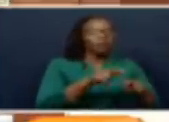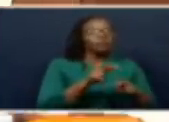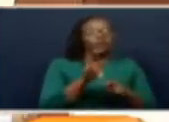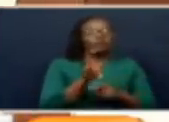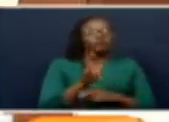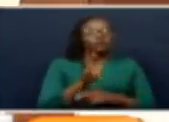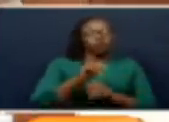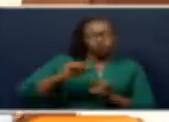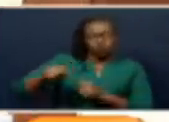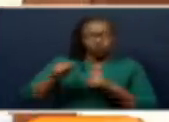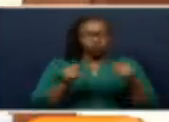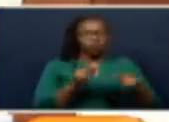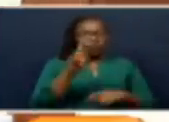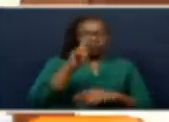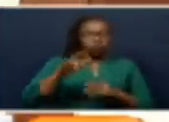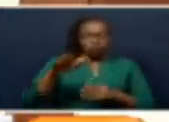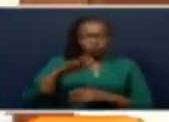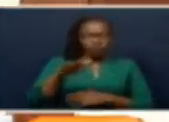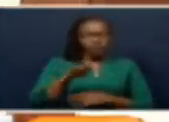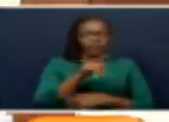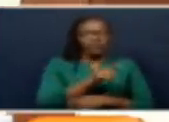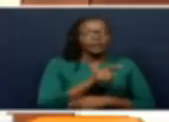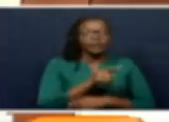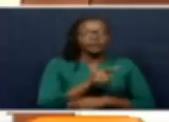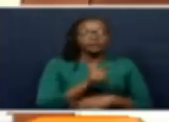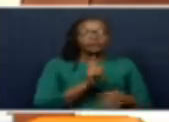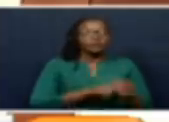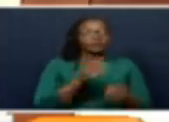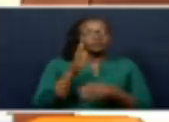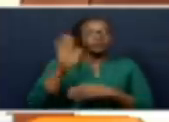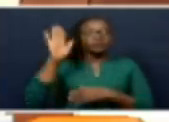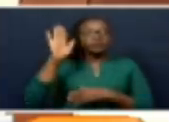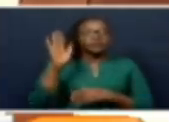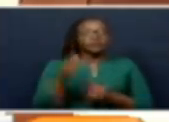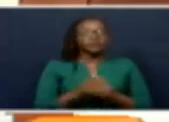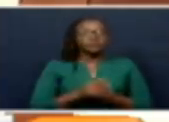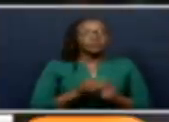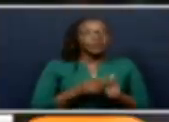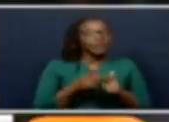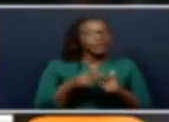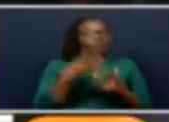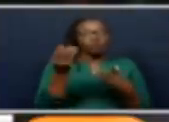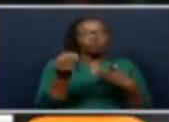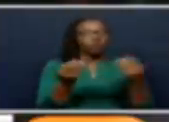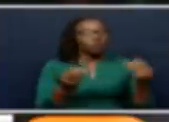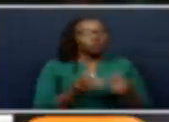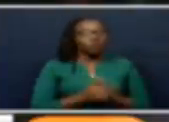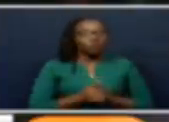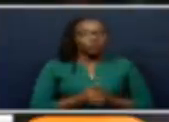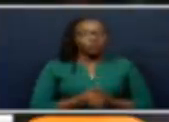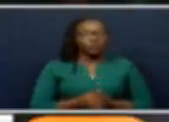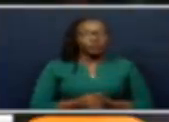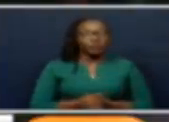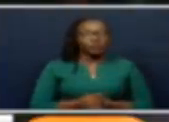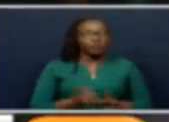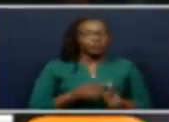didn't go more, it didn't take more than 5 minutes. No. No. Yeah. And then it was over. Yeah, it was